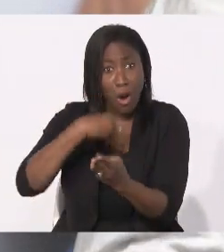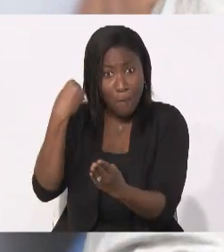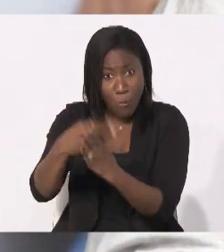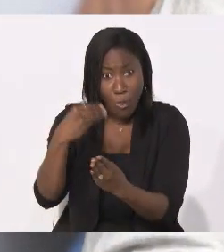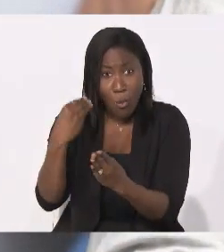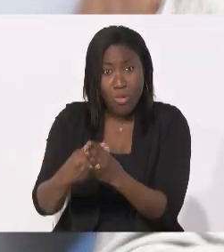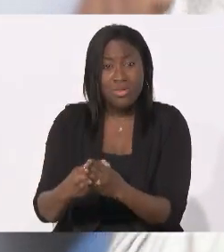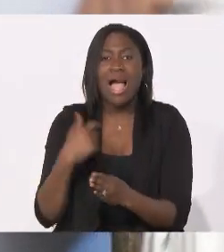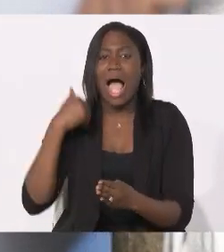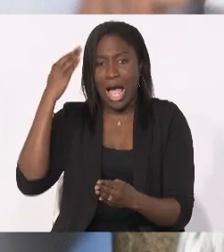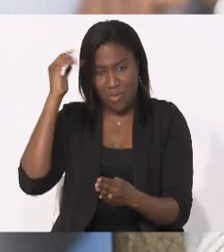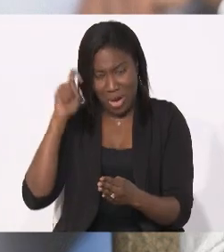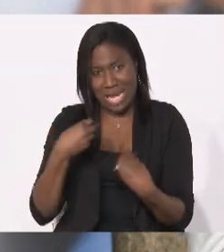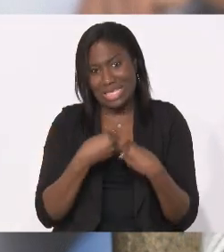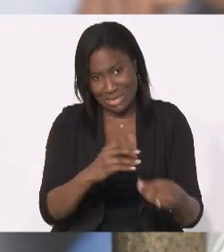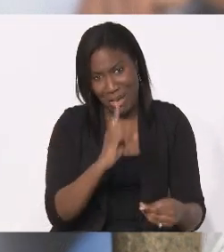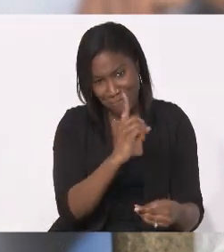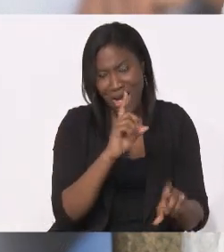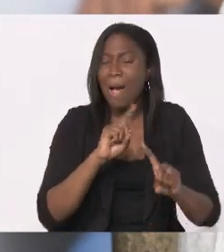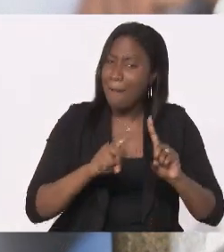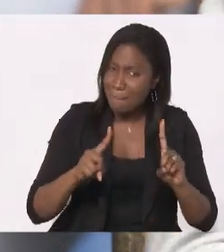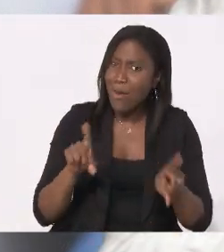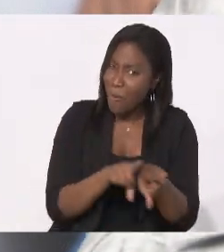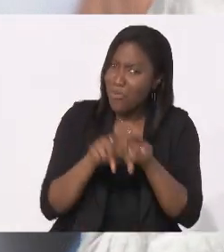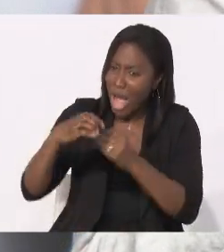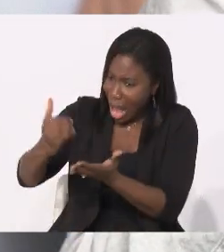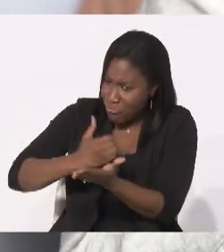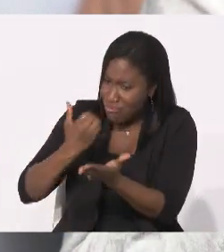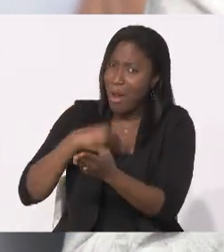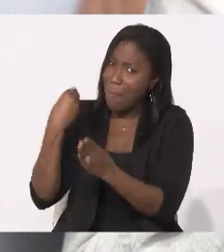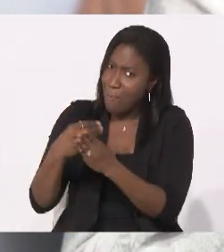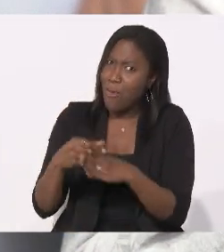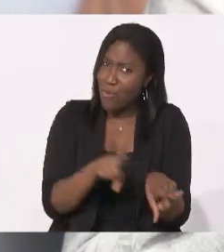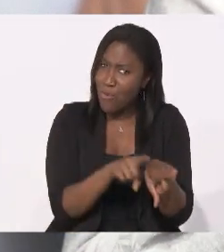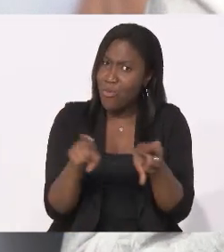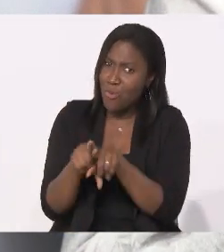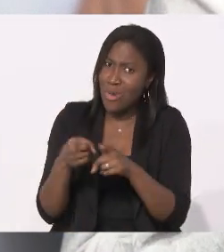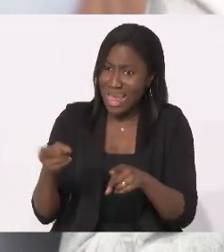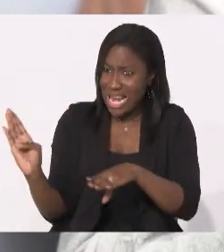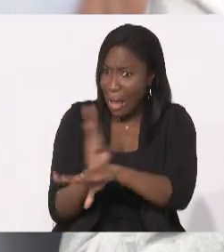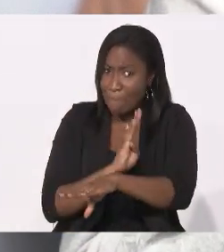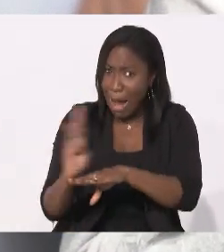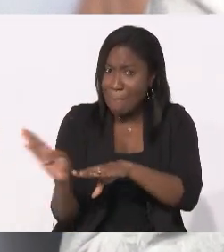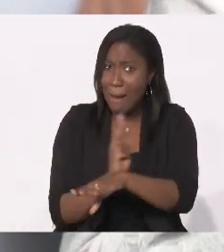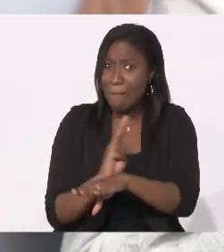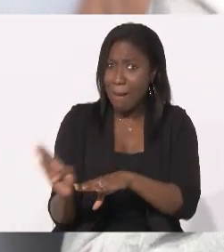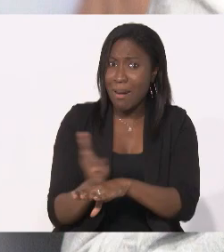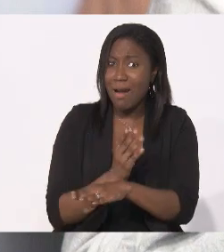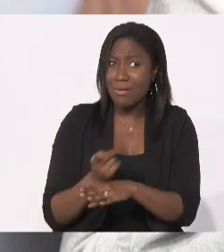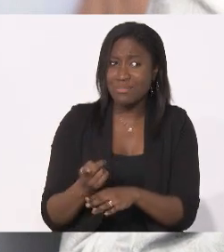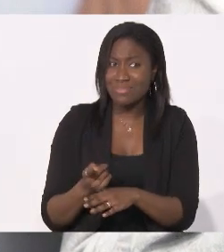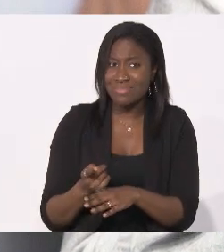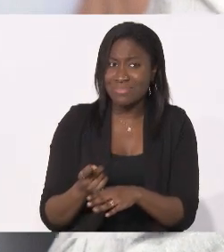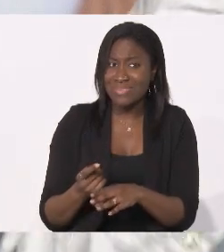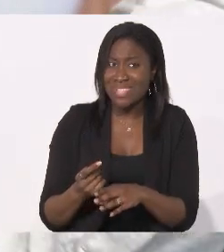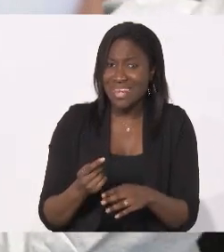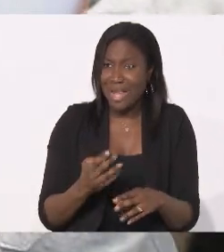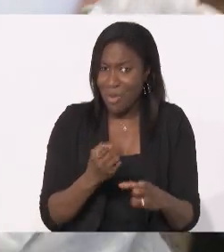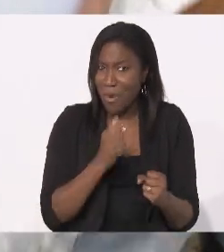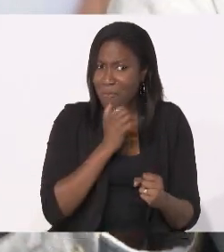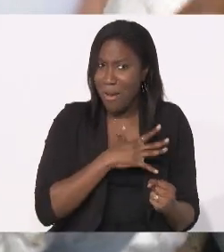Ansa McCall, I think, is perfectly poised to make an investment in what we're talking